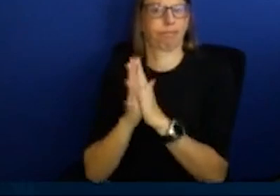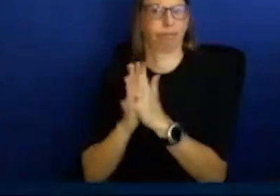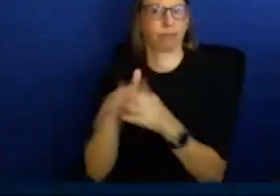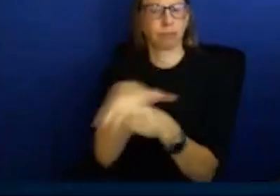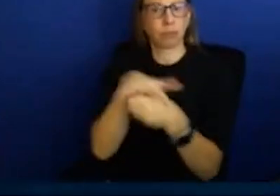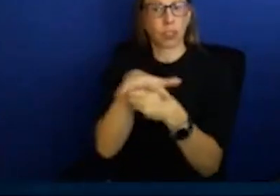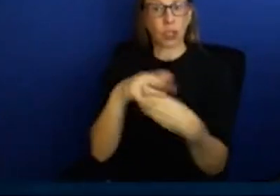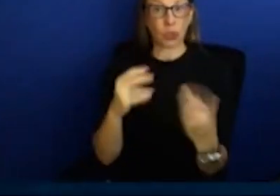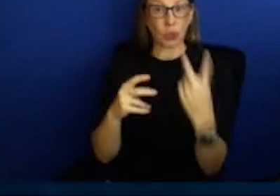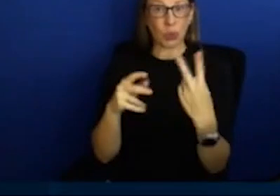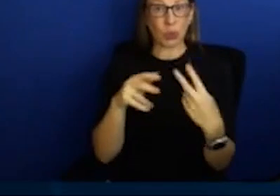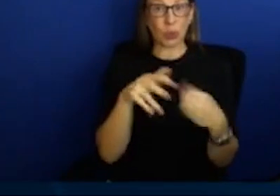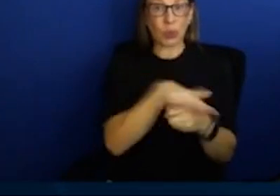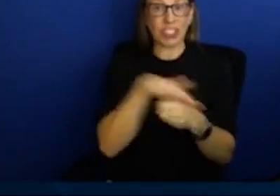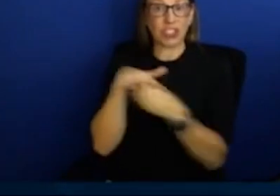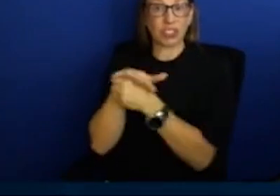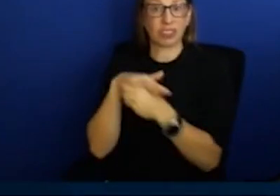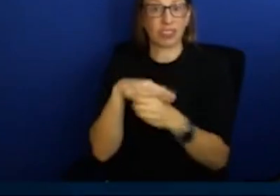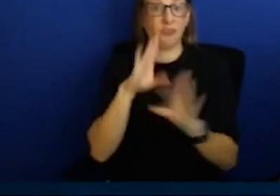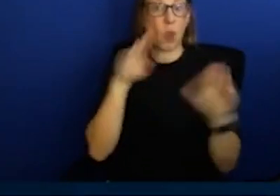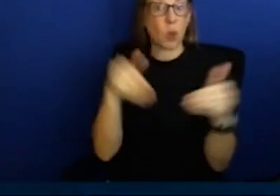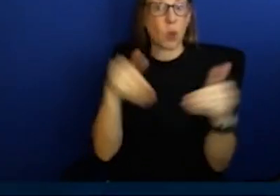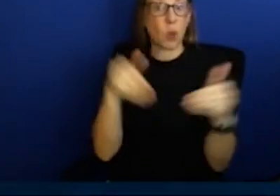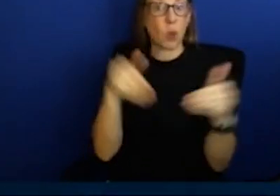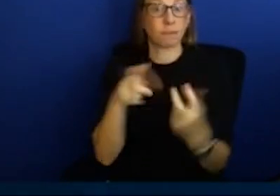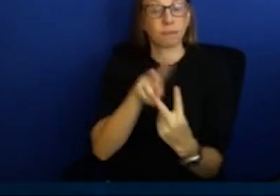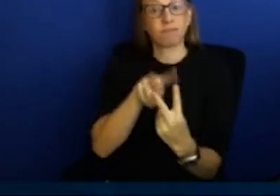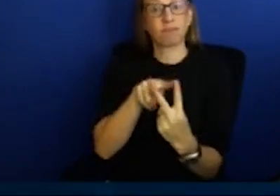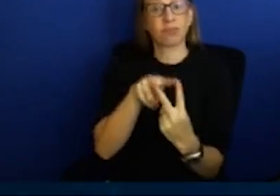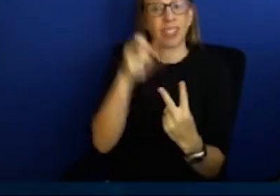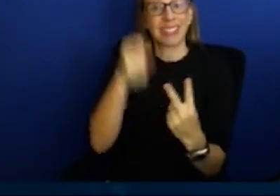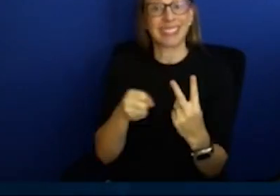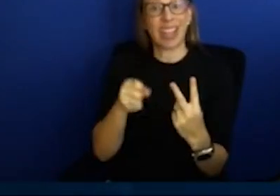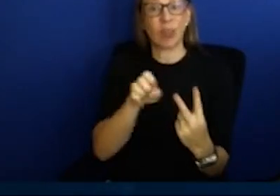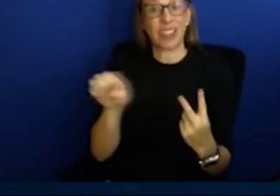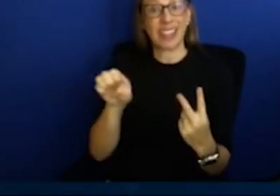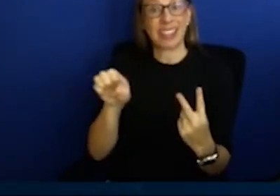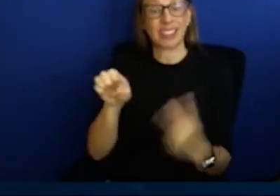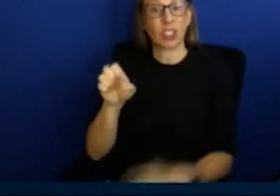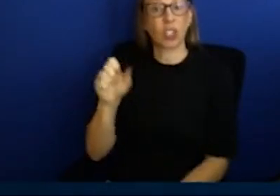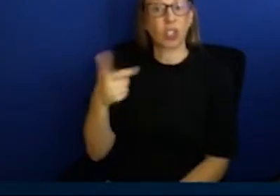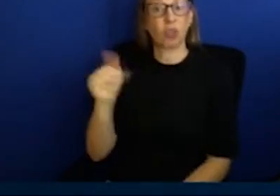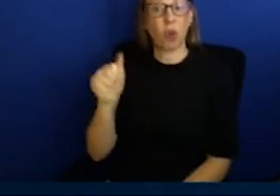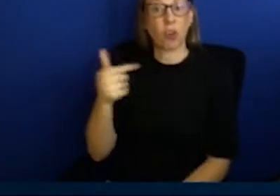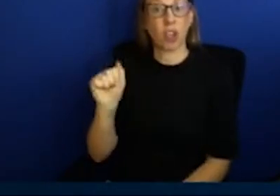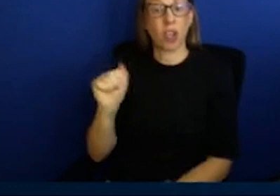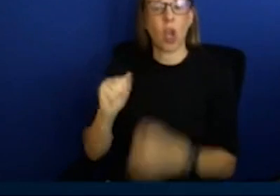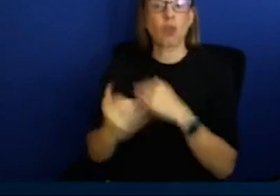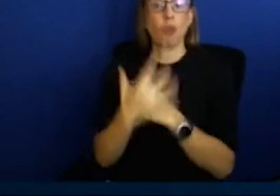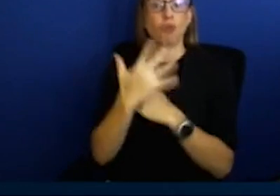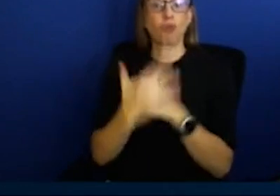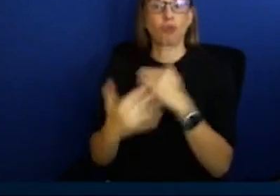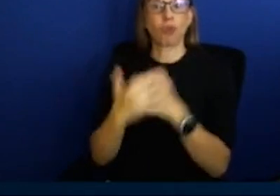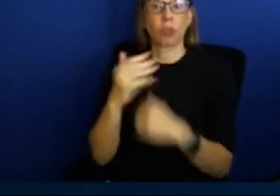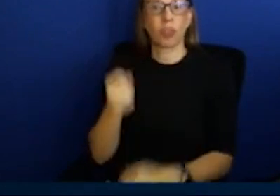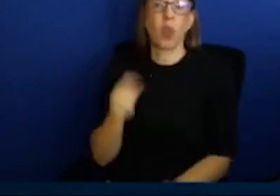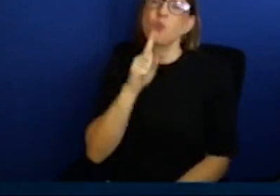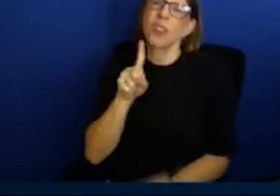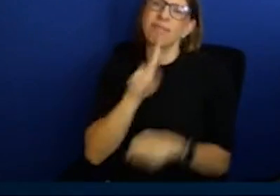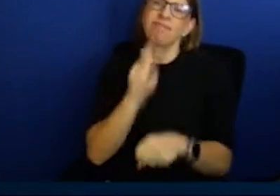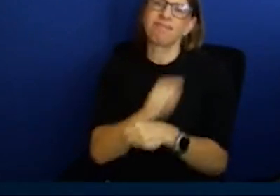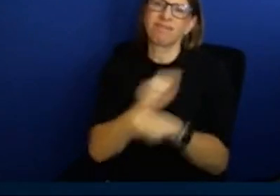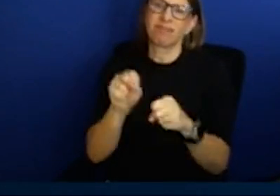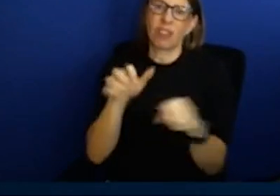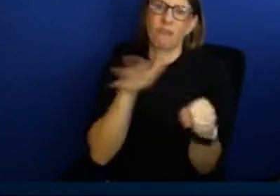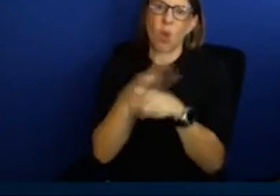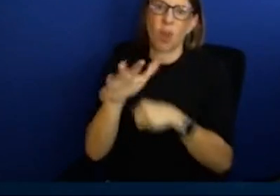in particular I want to pay attention to. And those are the southeast corner of Georgia, coastal Georgia, actually the whole south of Georgia. And